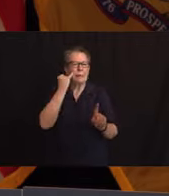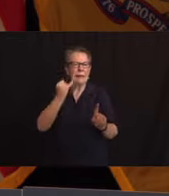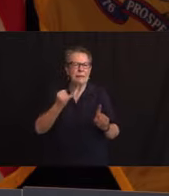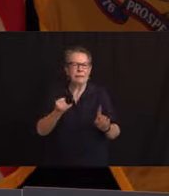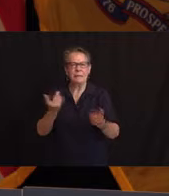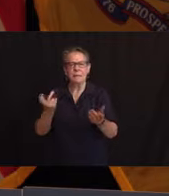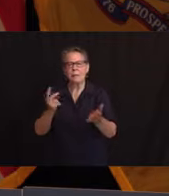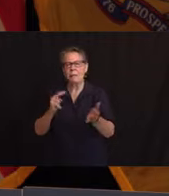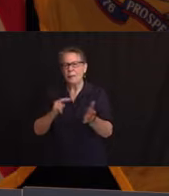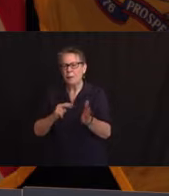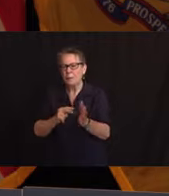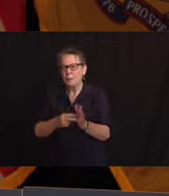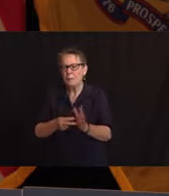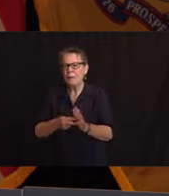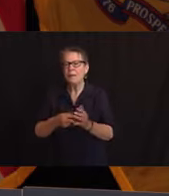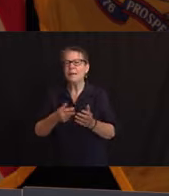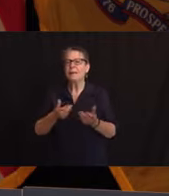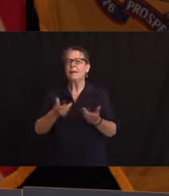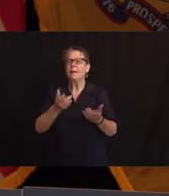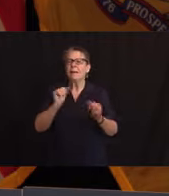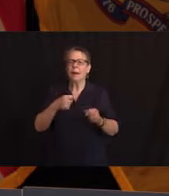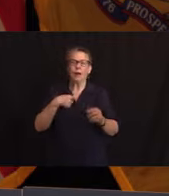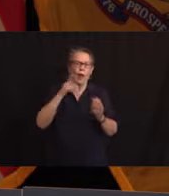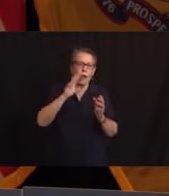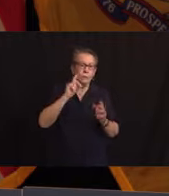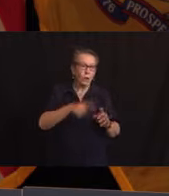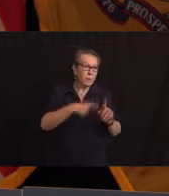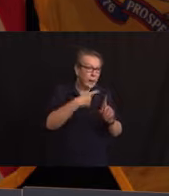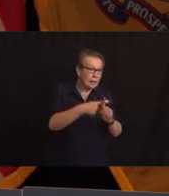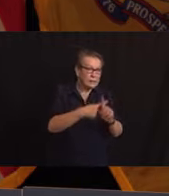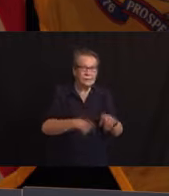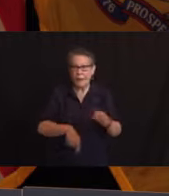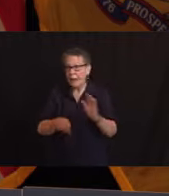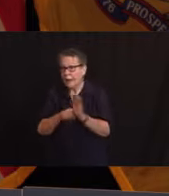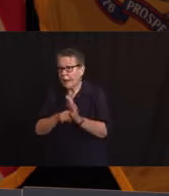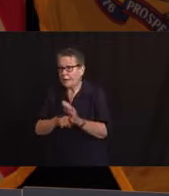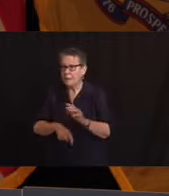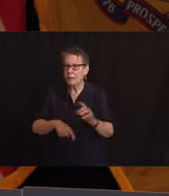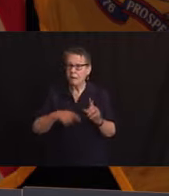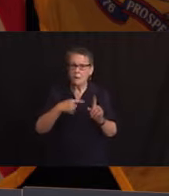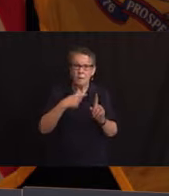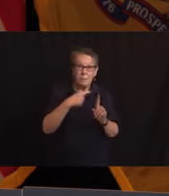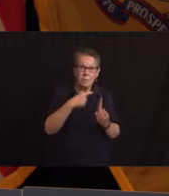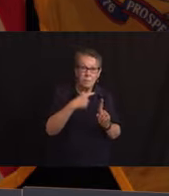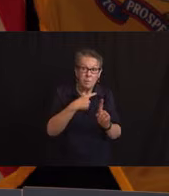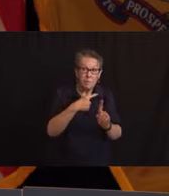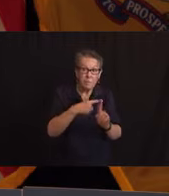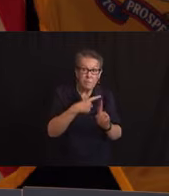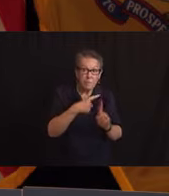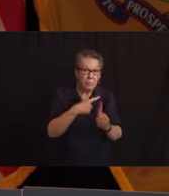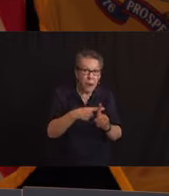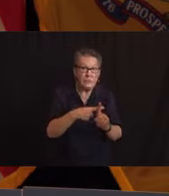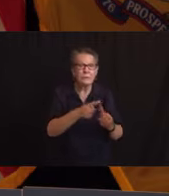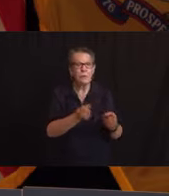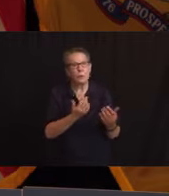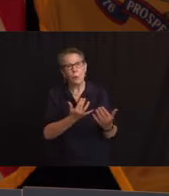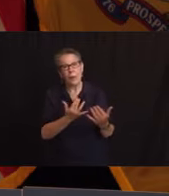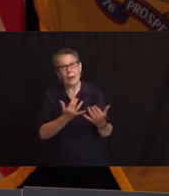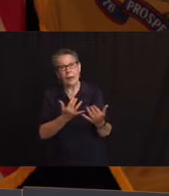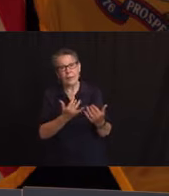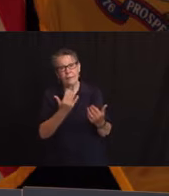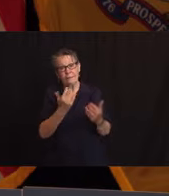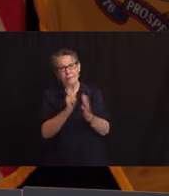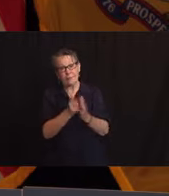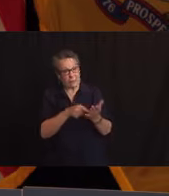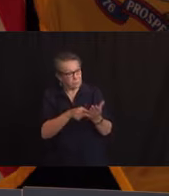other rapid tests. Obviously, the big advantage is you get a result very rapidly. Within 15 minutes, you can do it at home. As has been